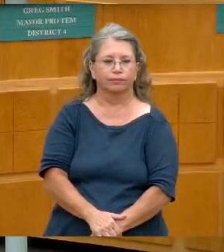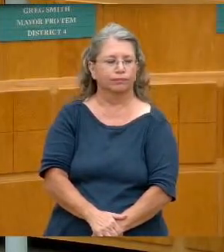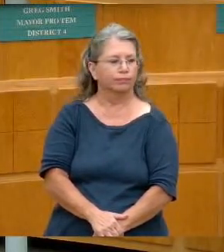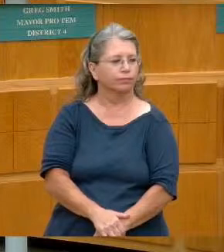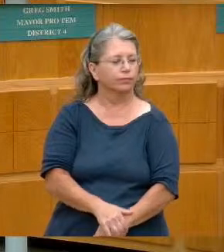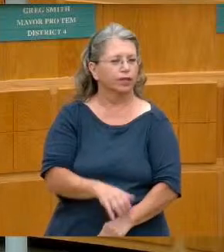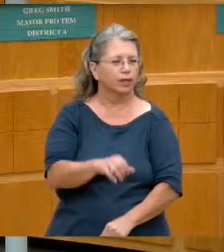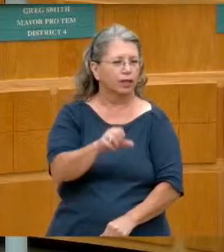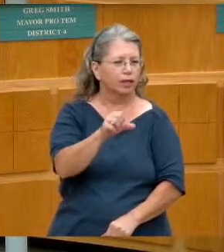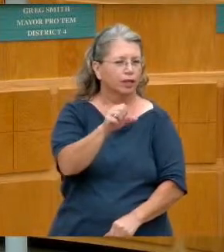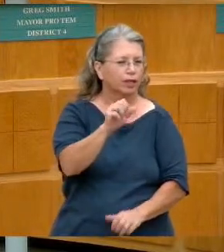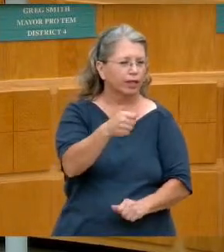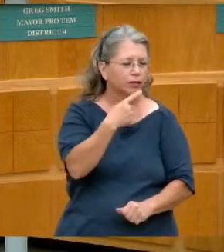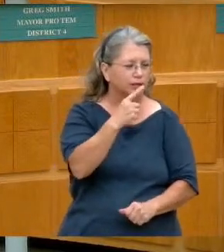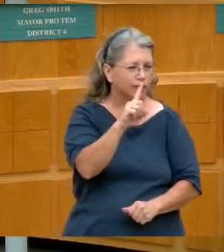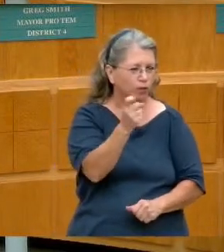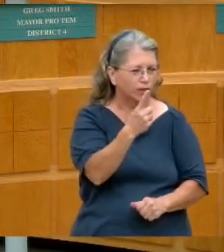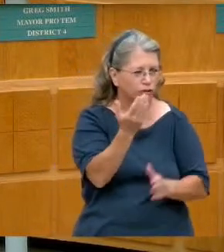So what was the question, sorry?